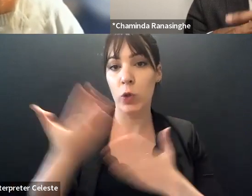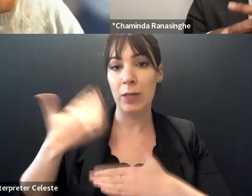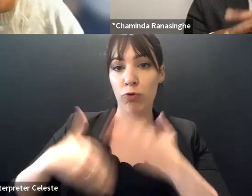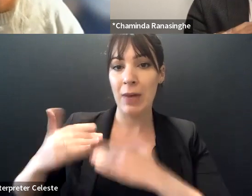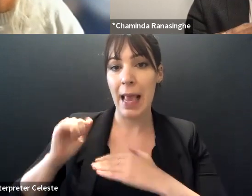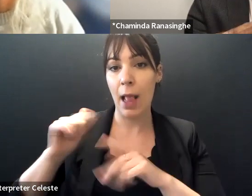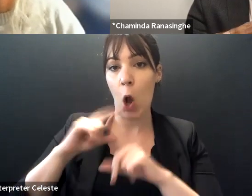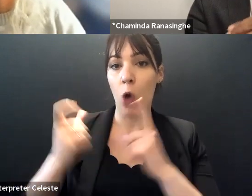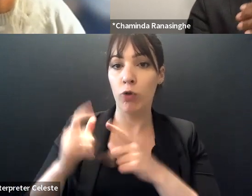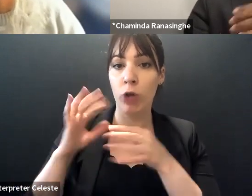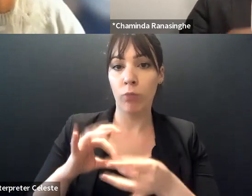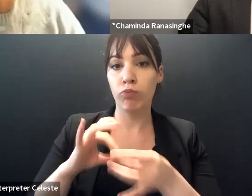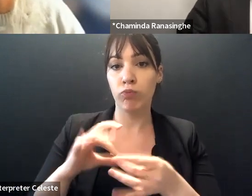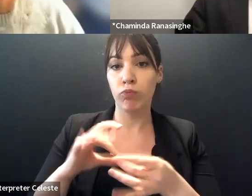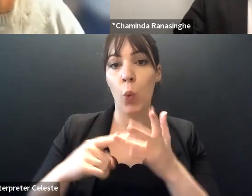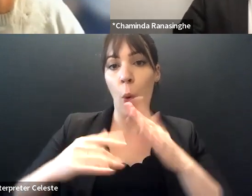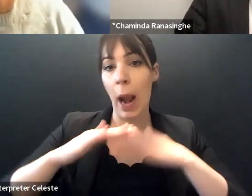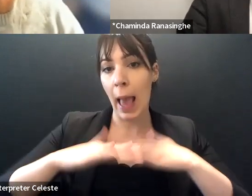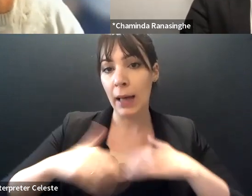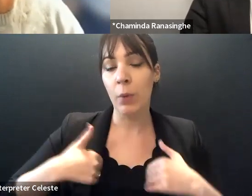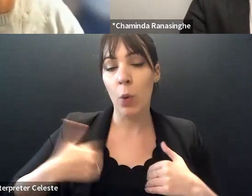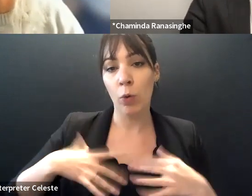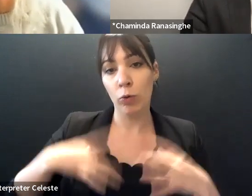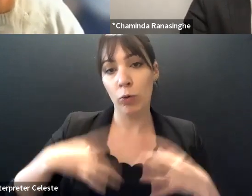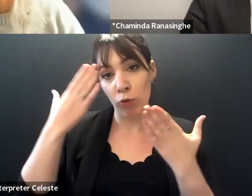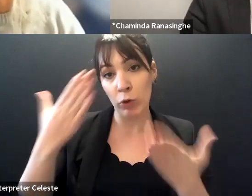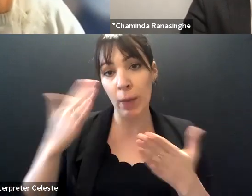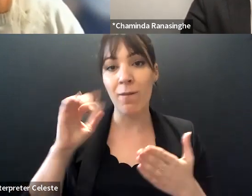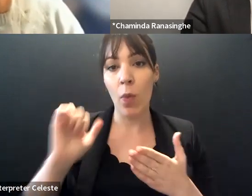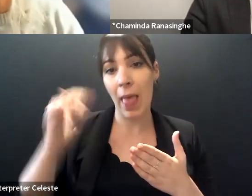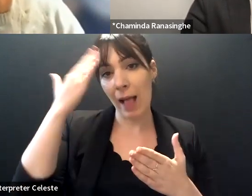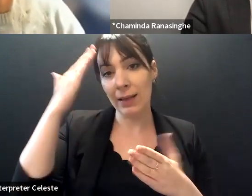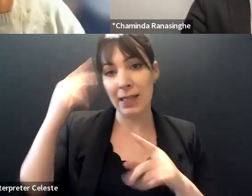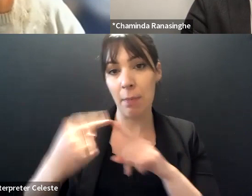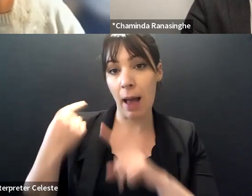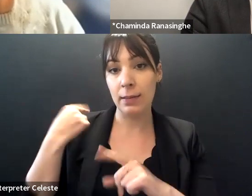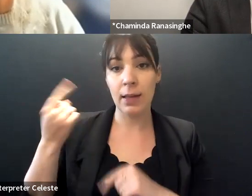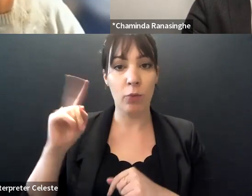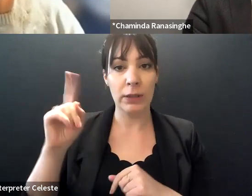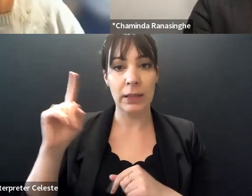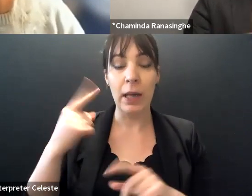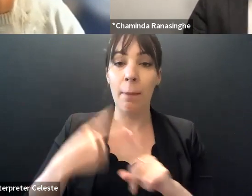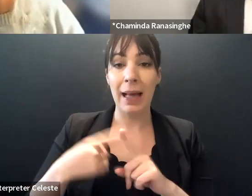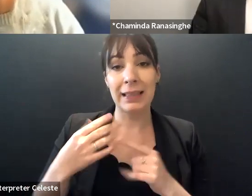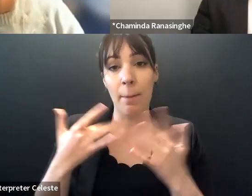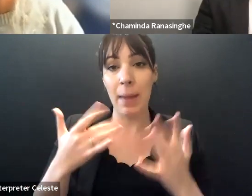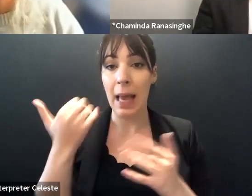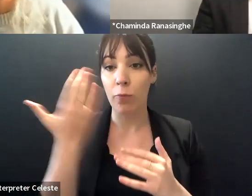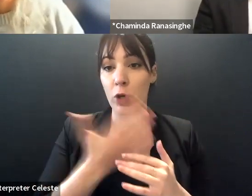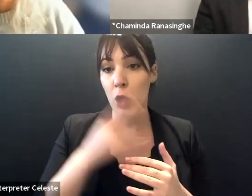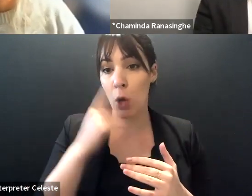land and pay my respects to elders past and present and to the many Aboriginal people that did not make elder